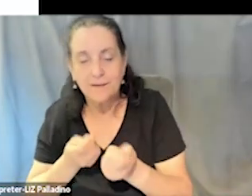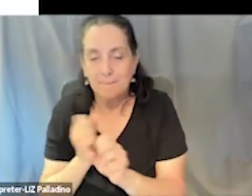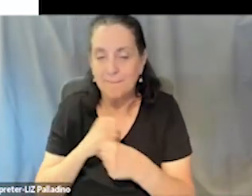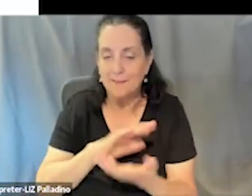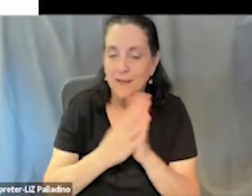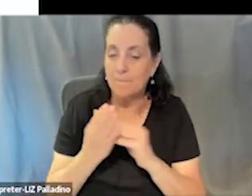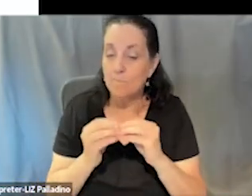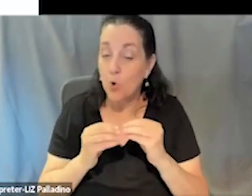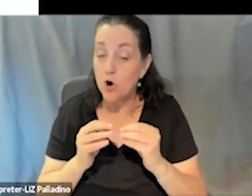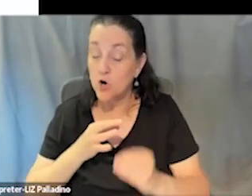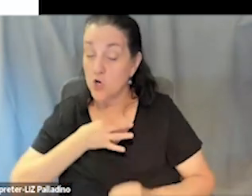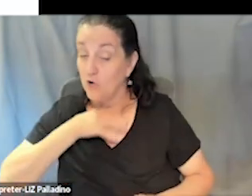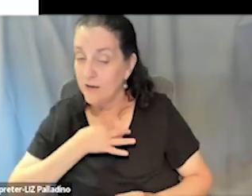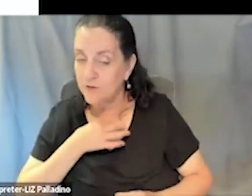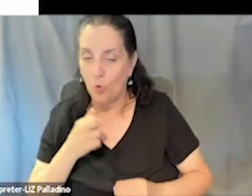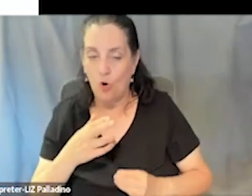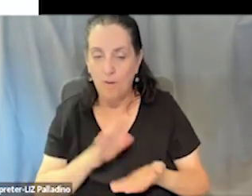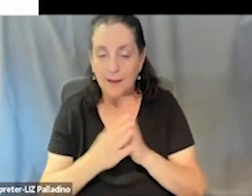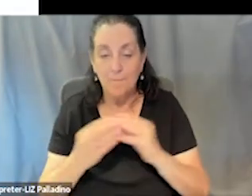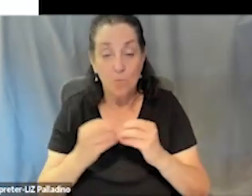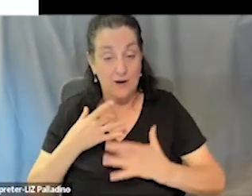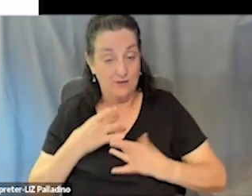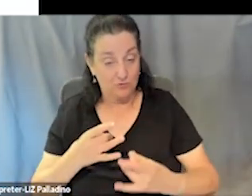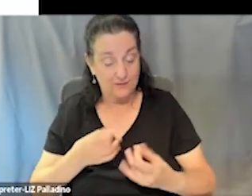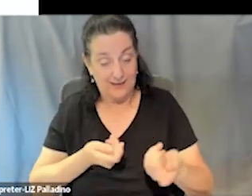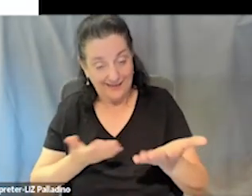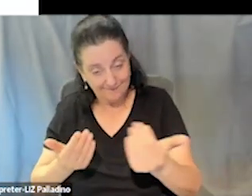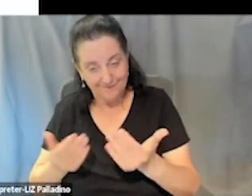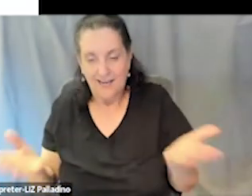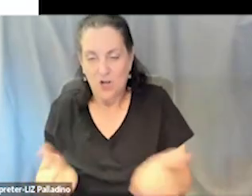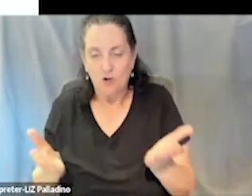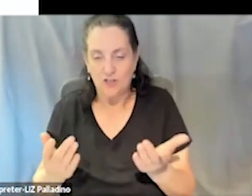them, and construct a next step in our engagement.